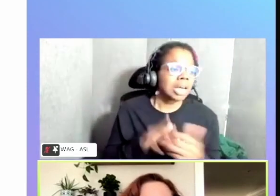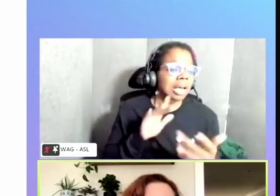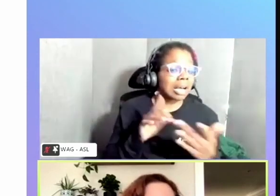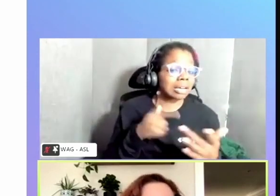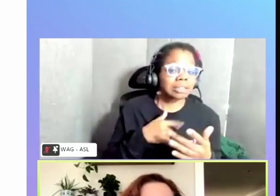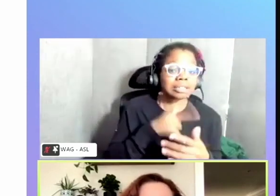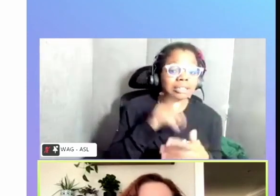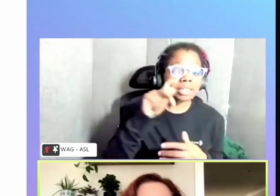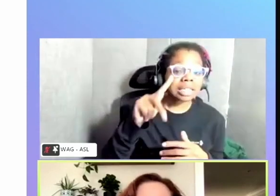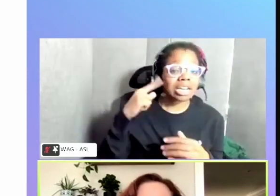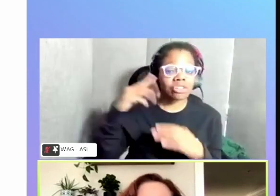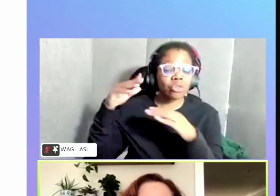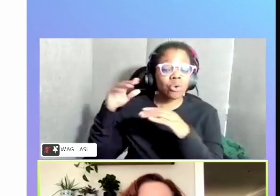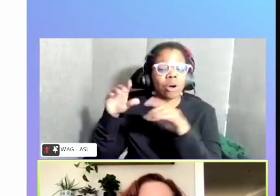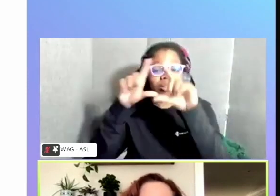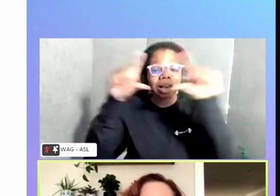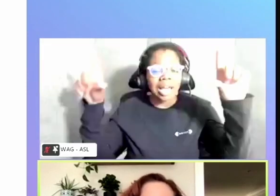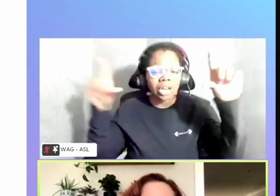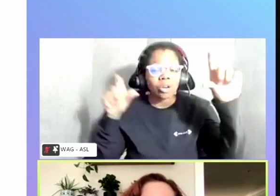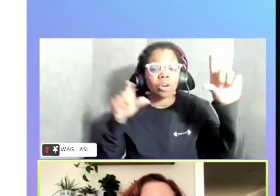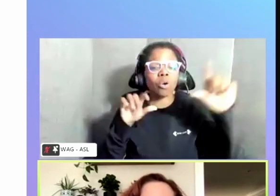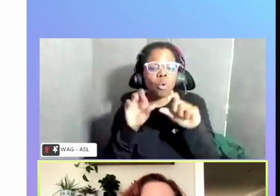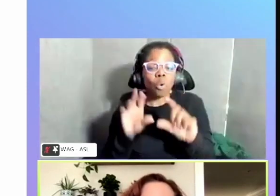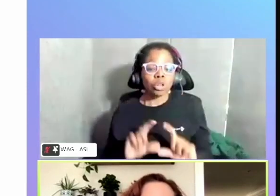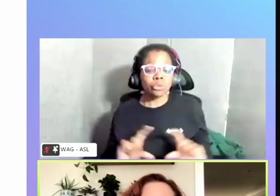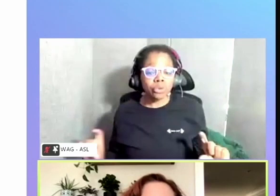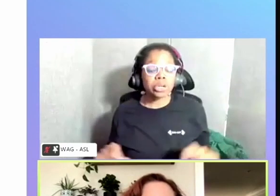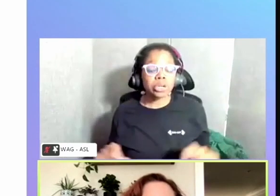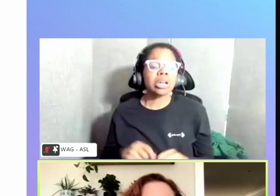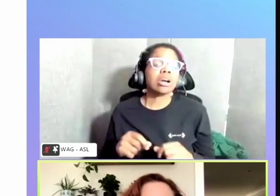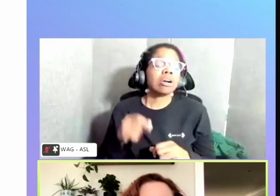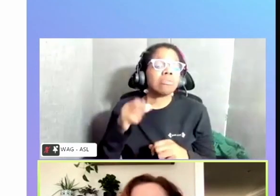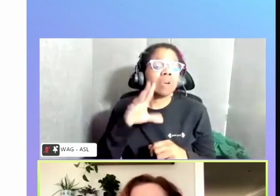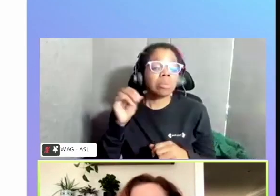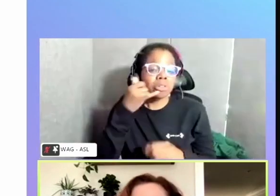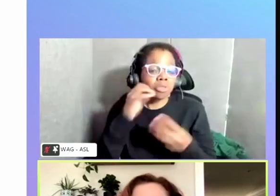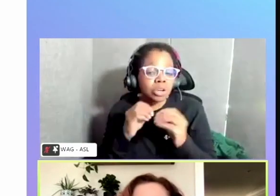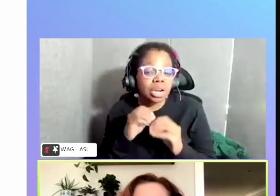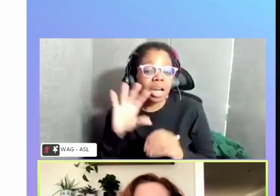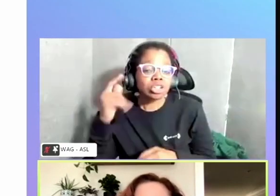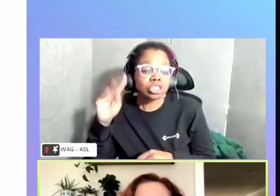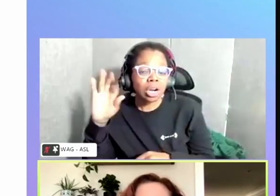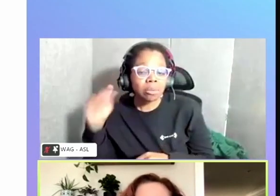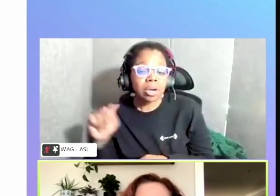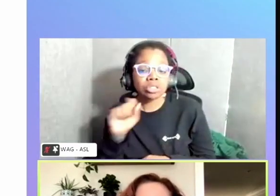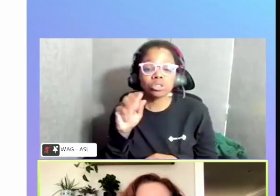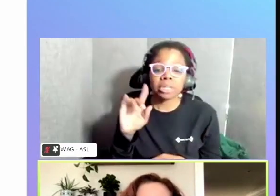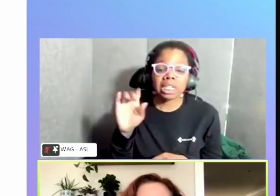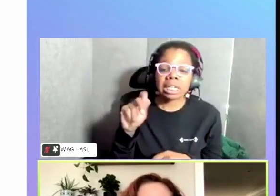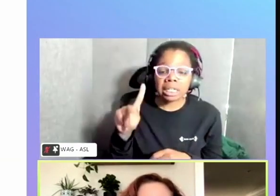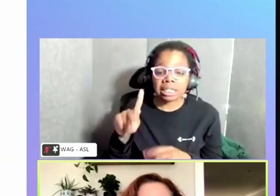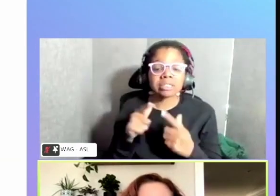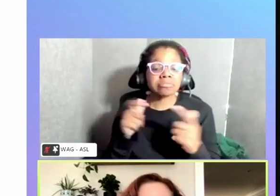in a header or a footer, company phone numbers, chatbot widgets, social media links, and so on.